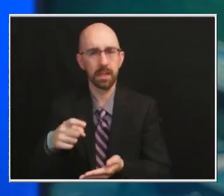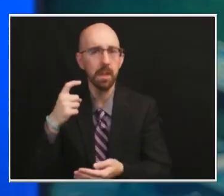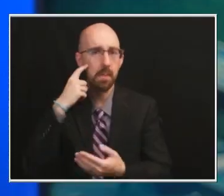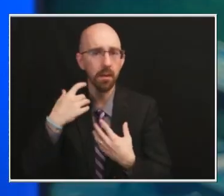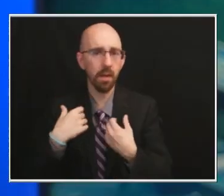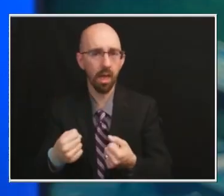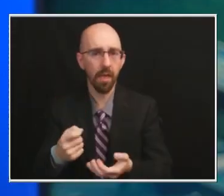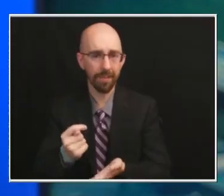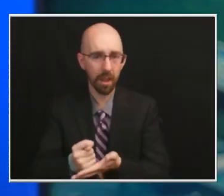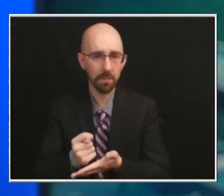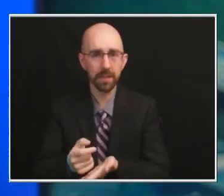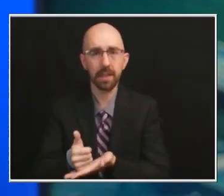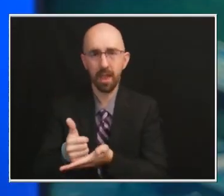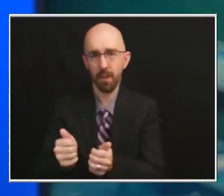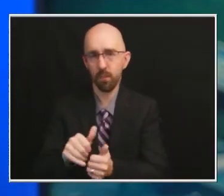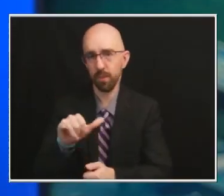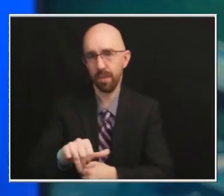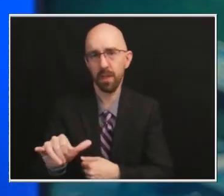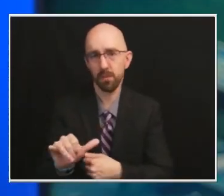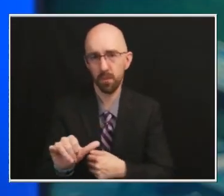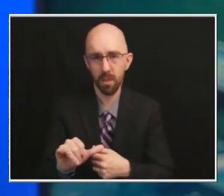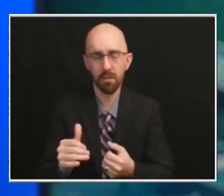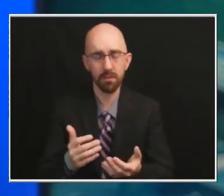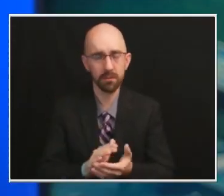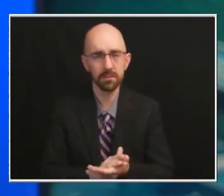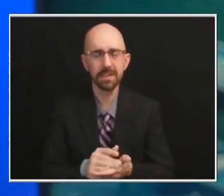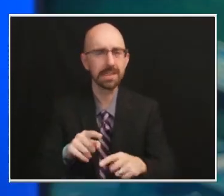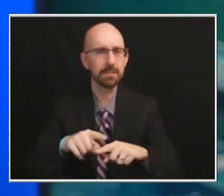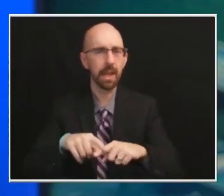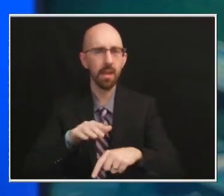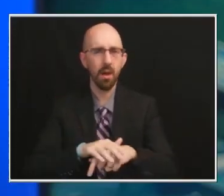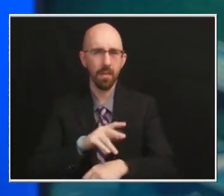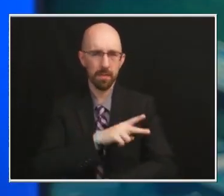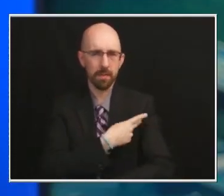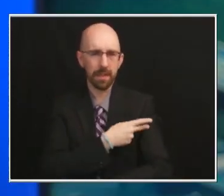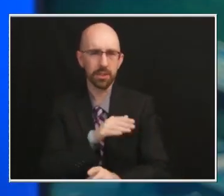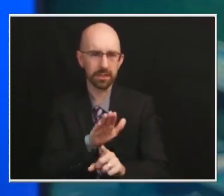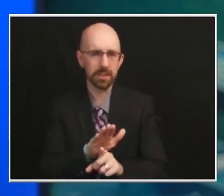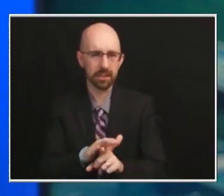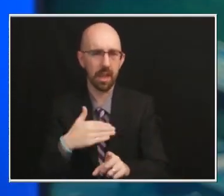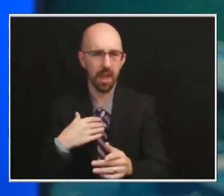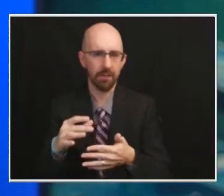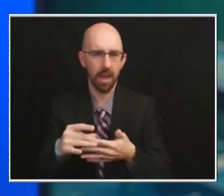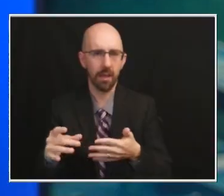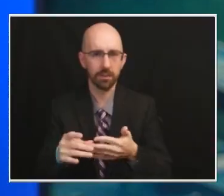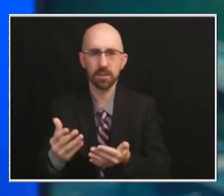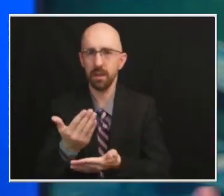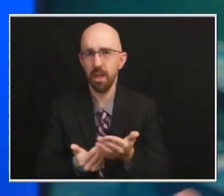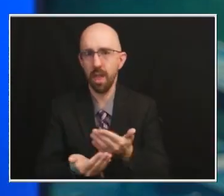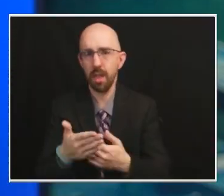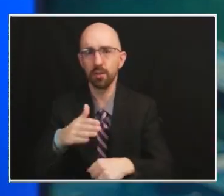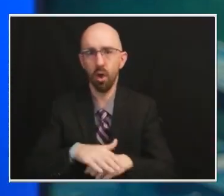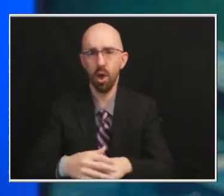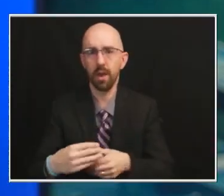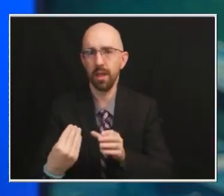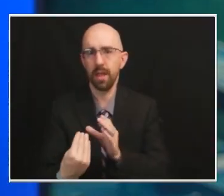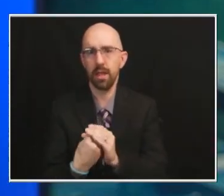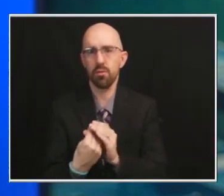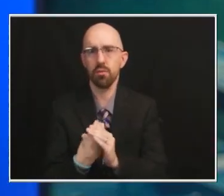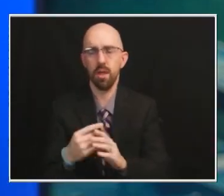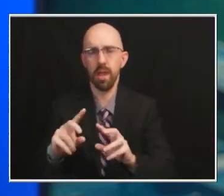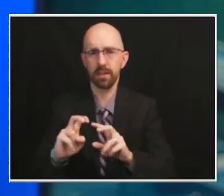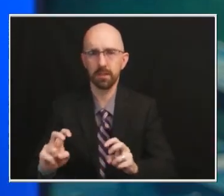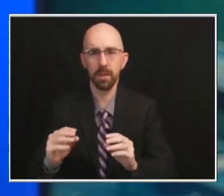help with that too. Depending on the patient, there is an option of doing a hands-on internal assessment, maybe some